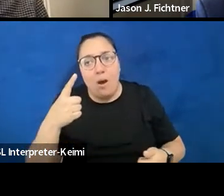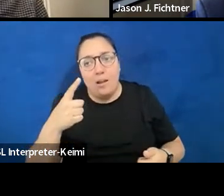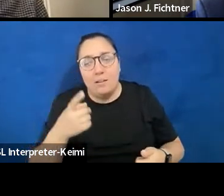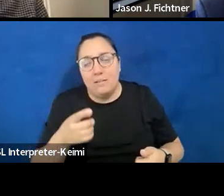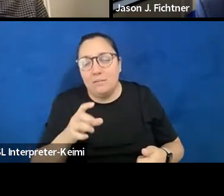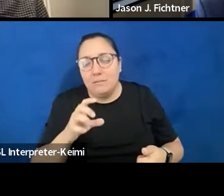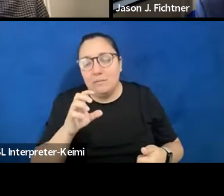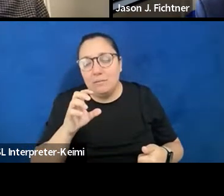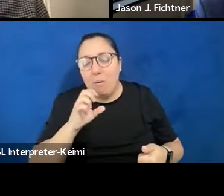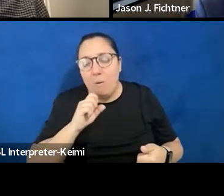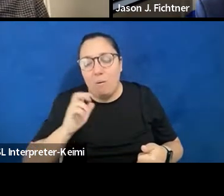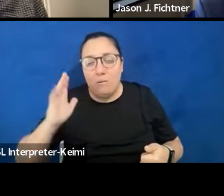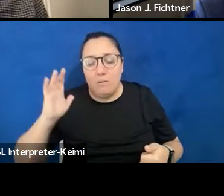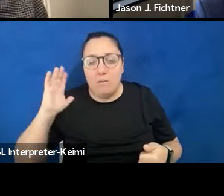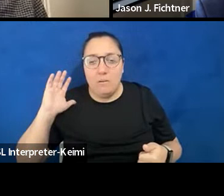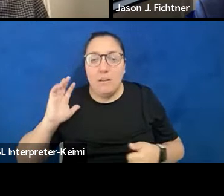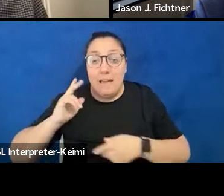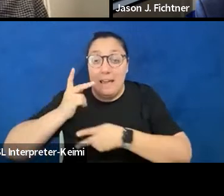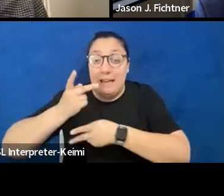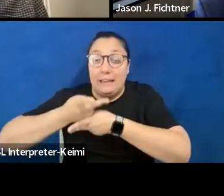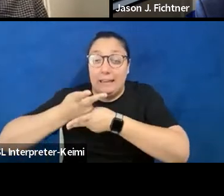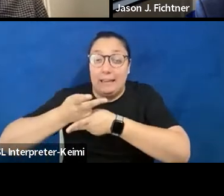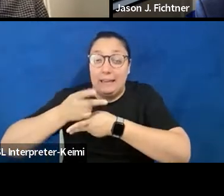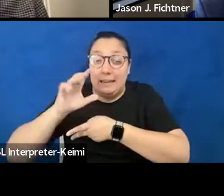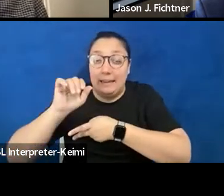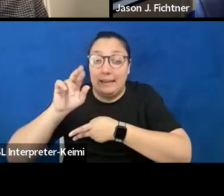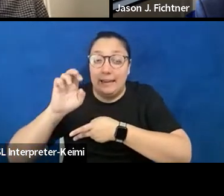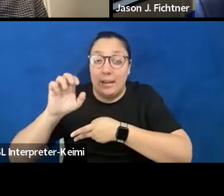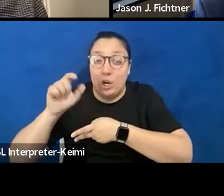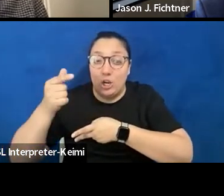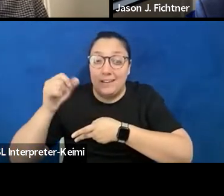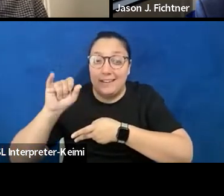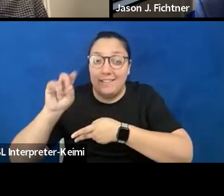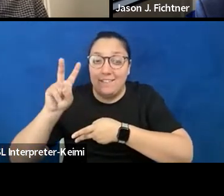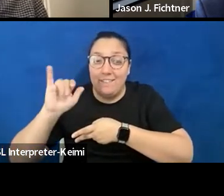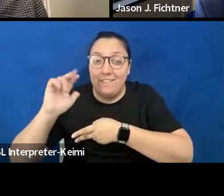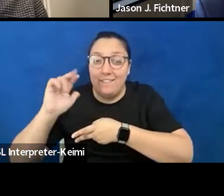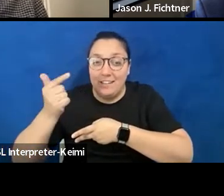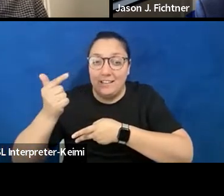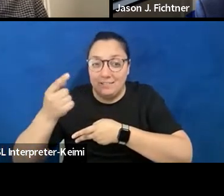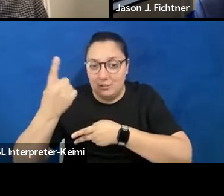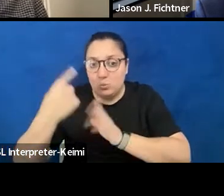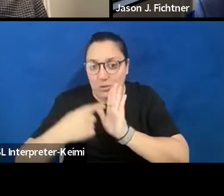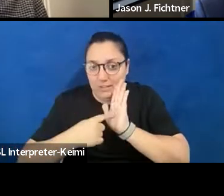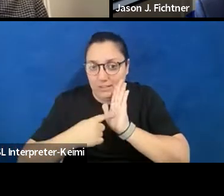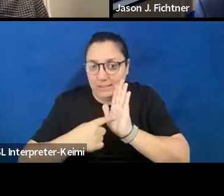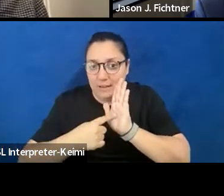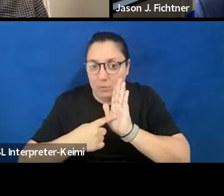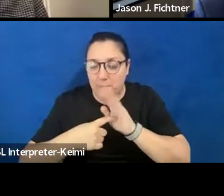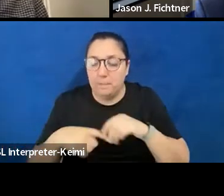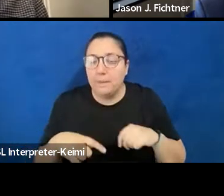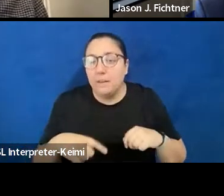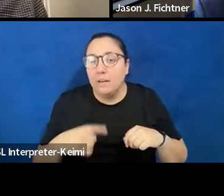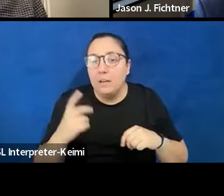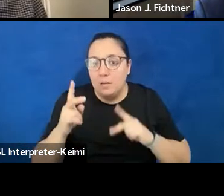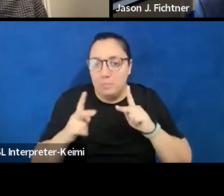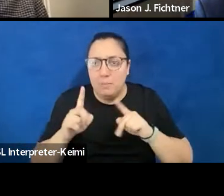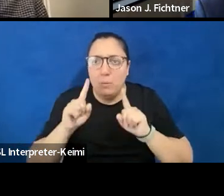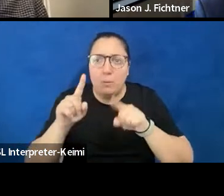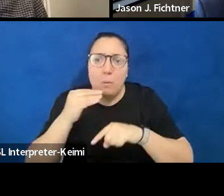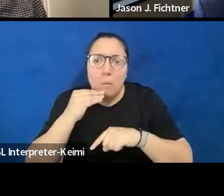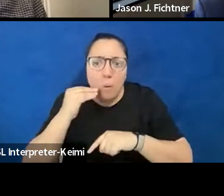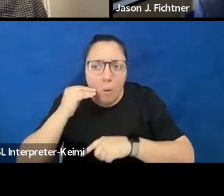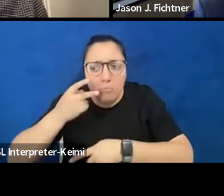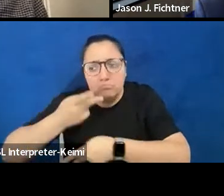long-standing one is in caregiving, where you see a lot of people who are caregivers, home cleaners,